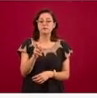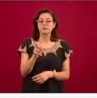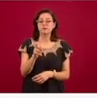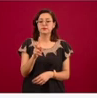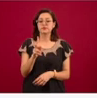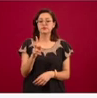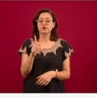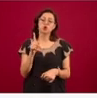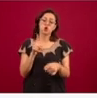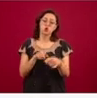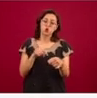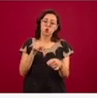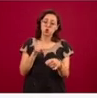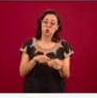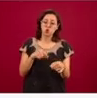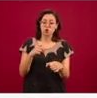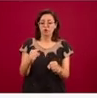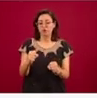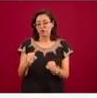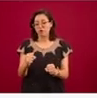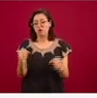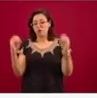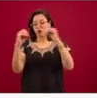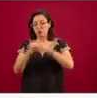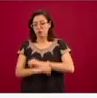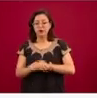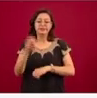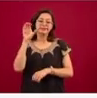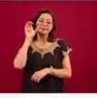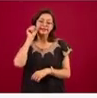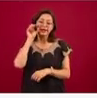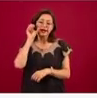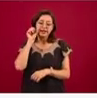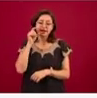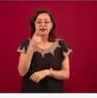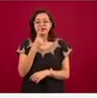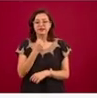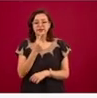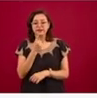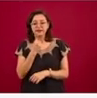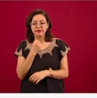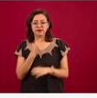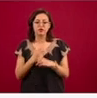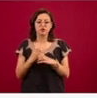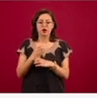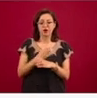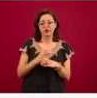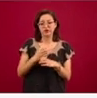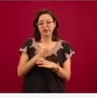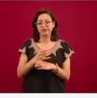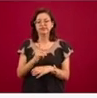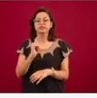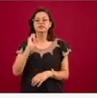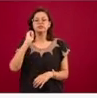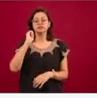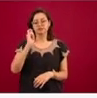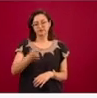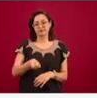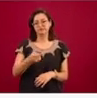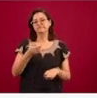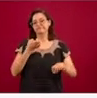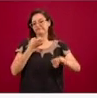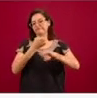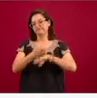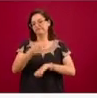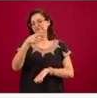less amount of cases, the lowest number, and orange towards reddish or even brown, that is the